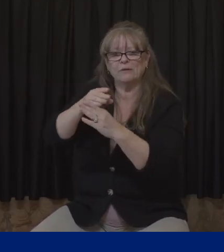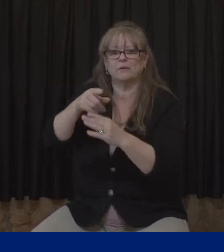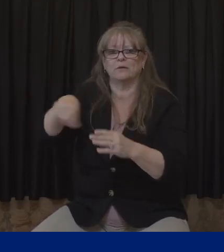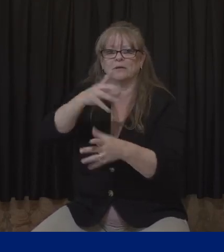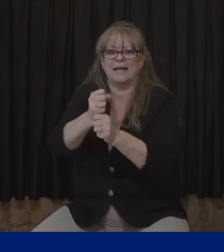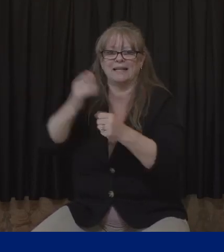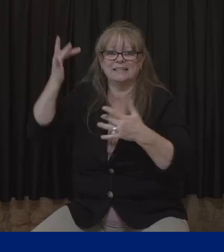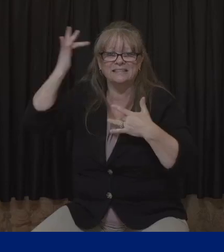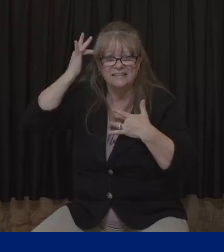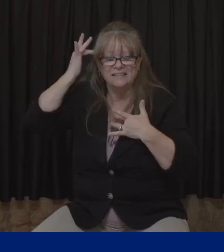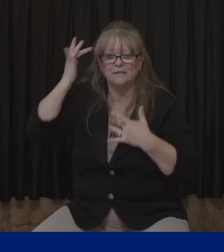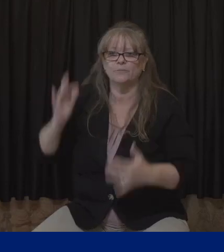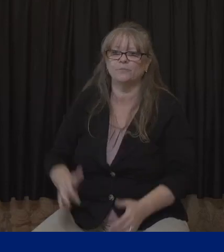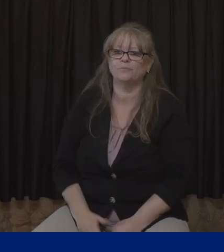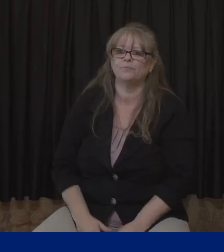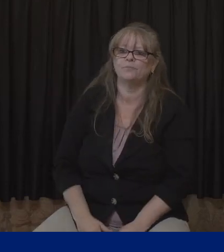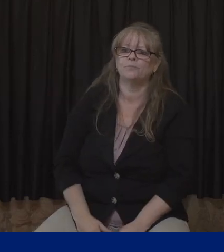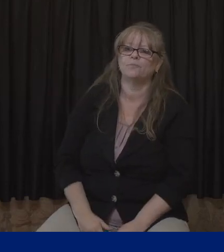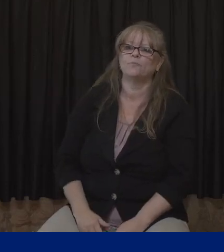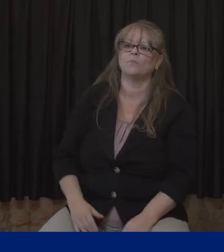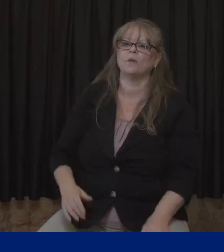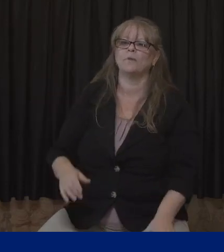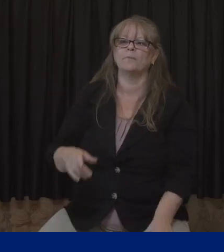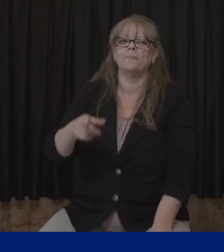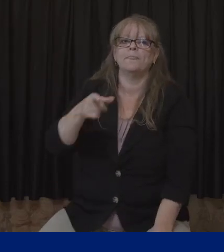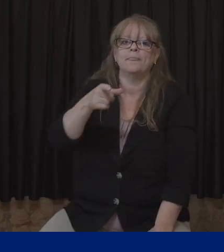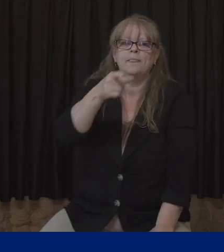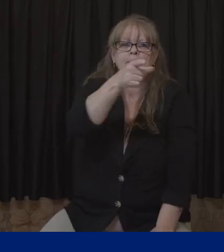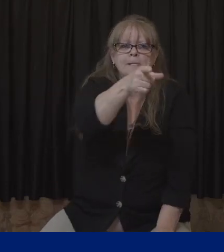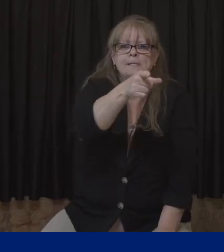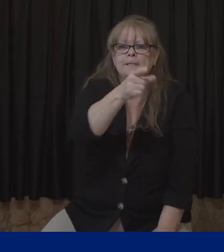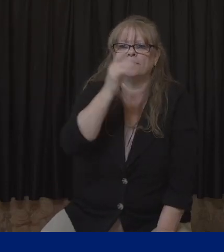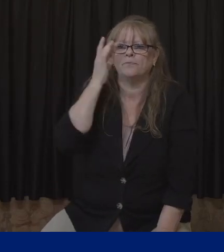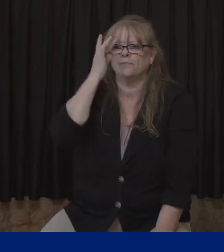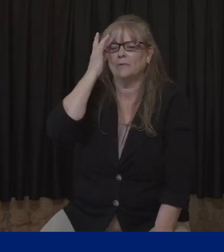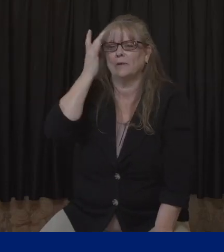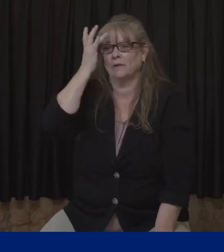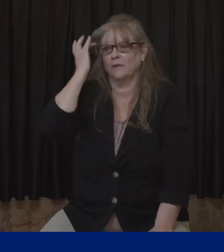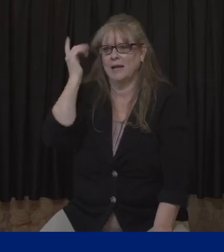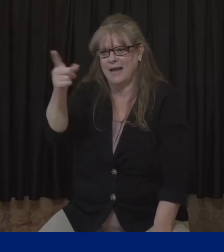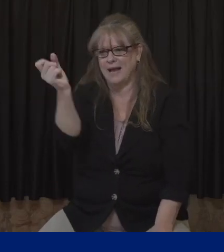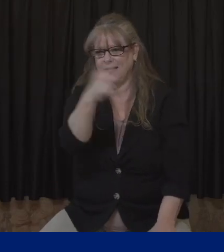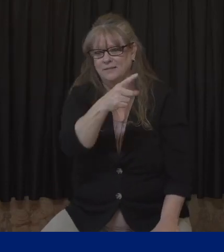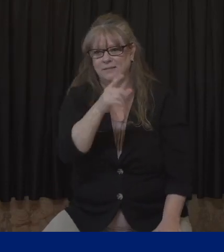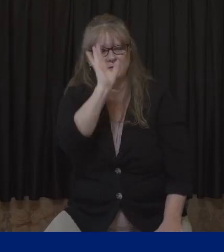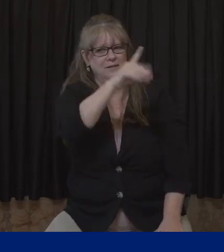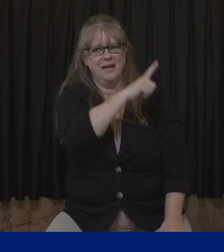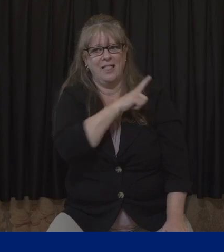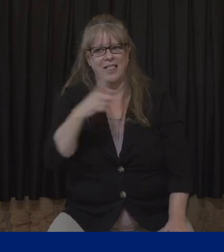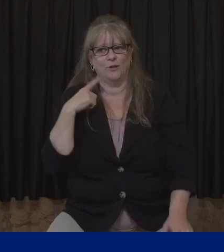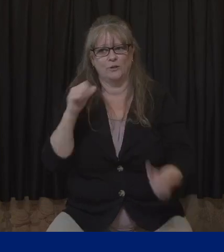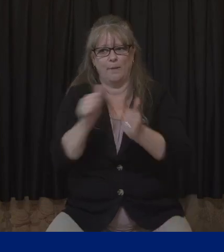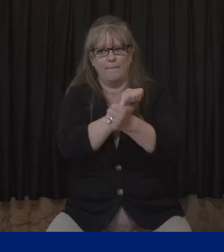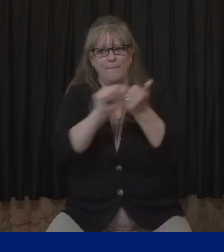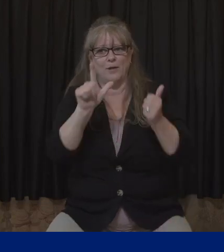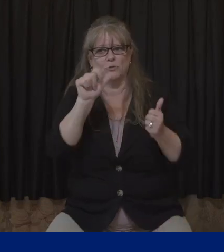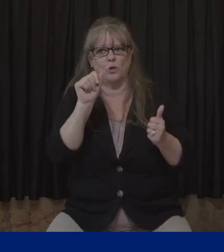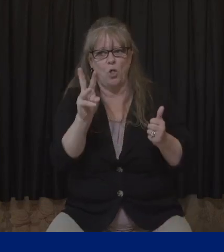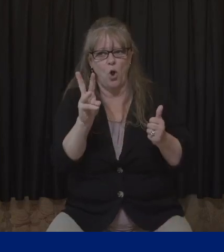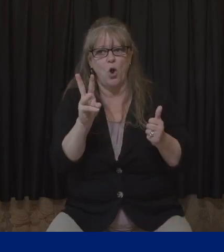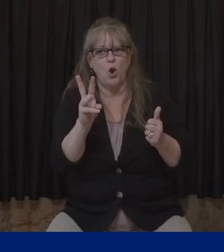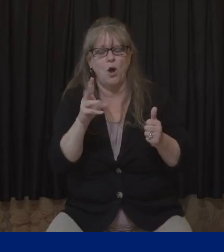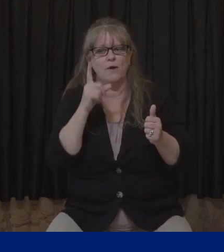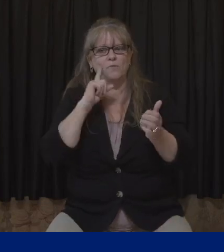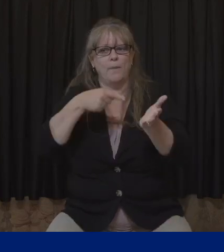Governor, during the legislative session, the legislature passed a bill increasing pay for National Guard. And I